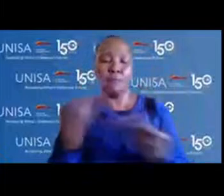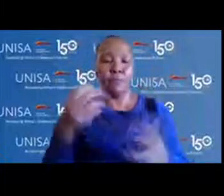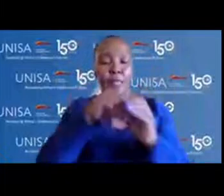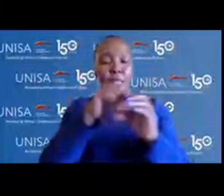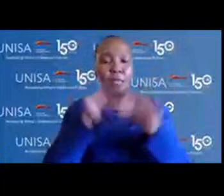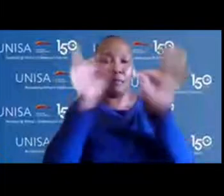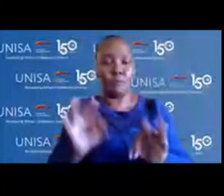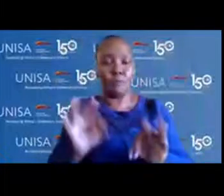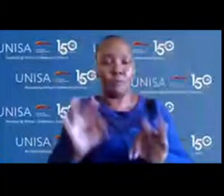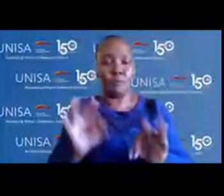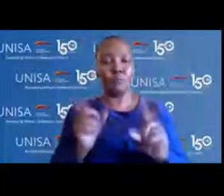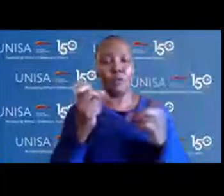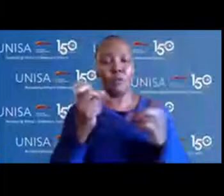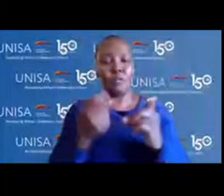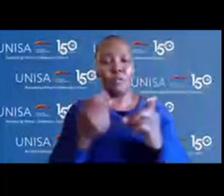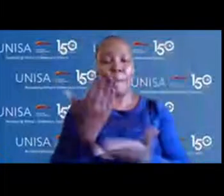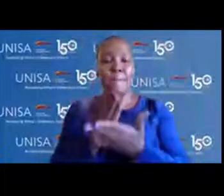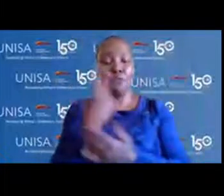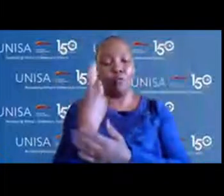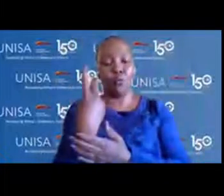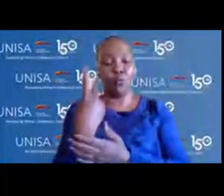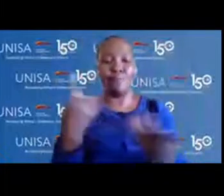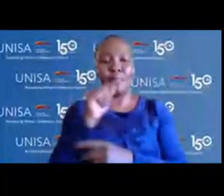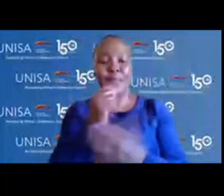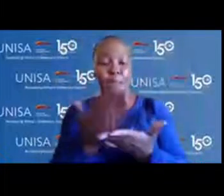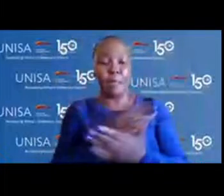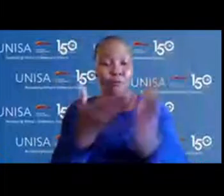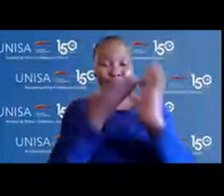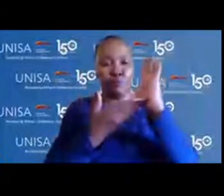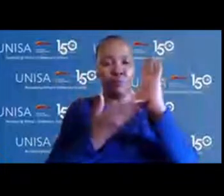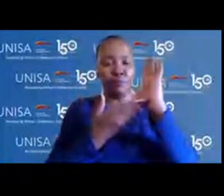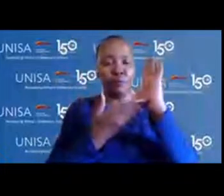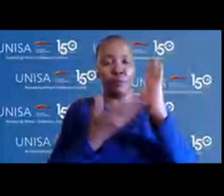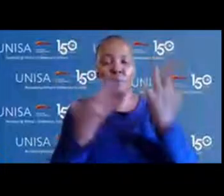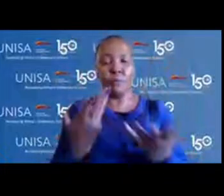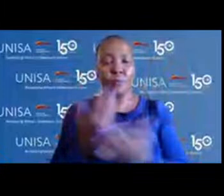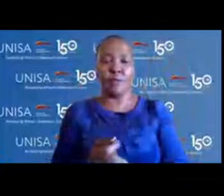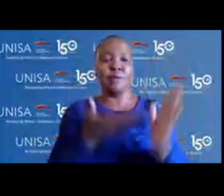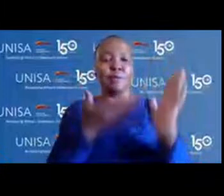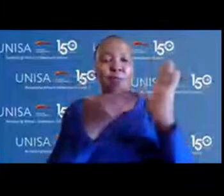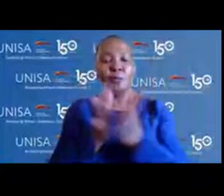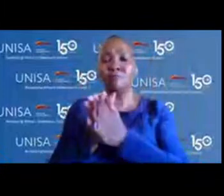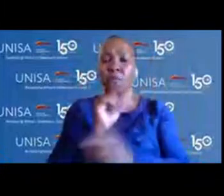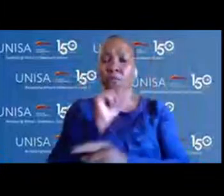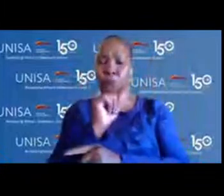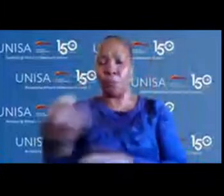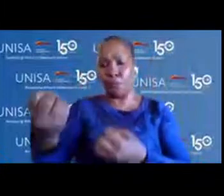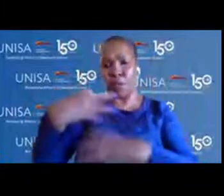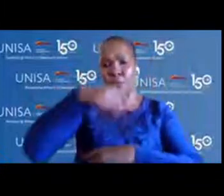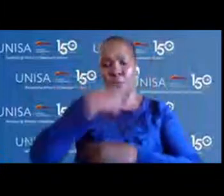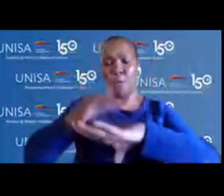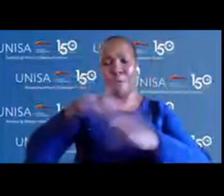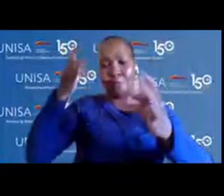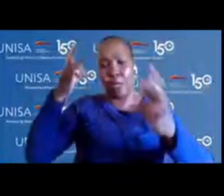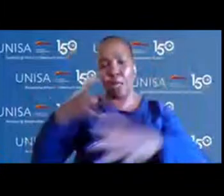it asks you to provide more information on the arrangements that are required.